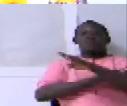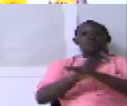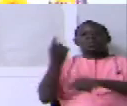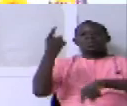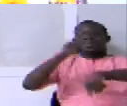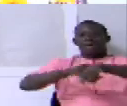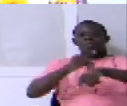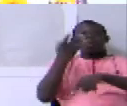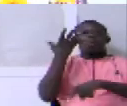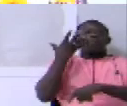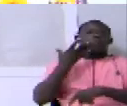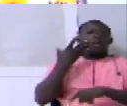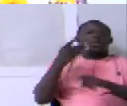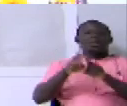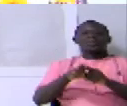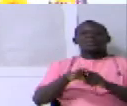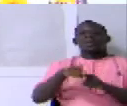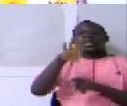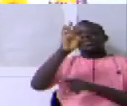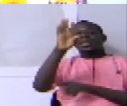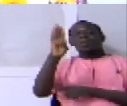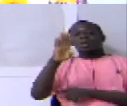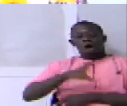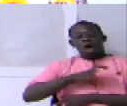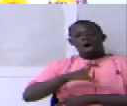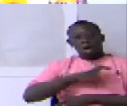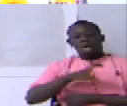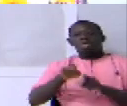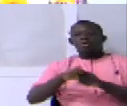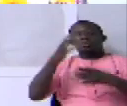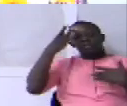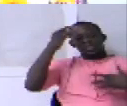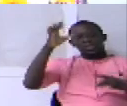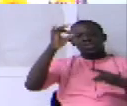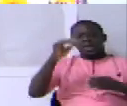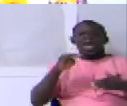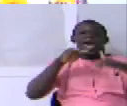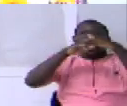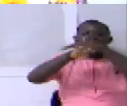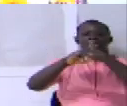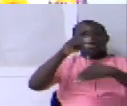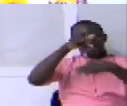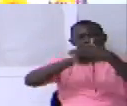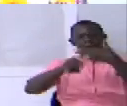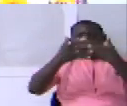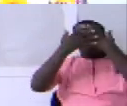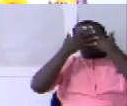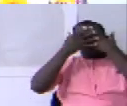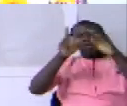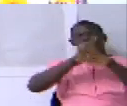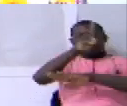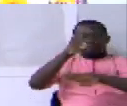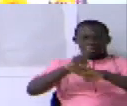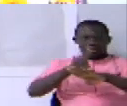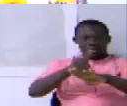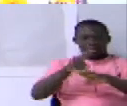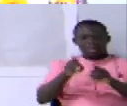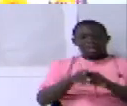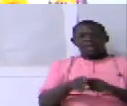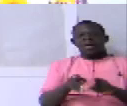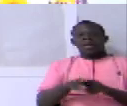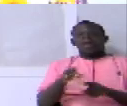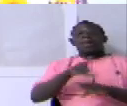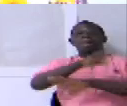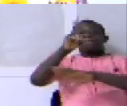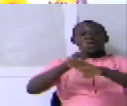TB disease entered in the prisons. What is on the toto kurango TB aduntaka sokon. Even at the hospitals, the doctors will want to